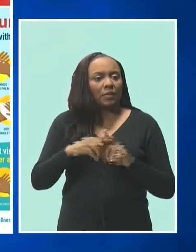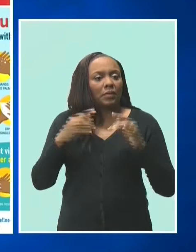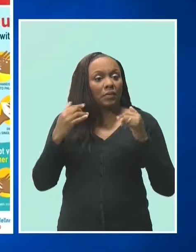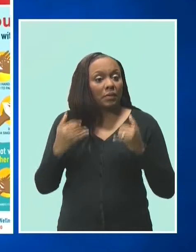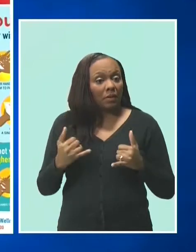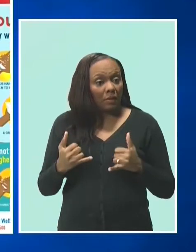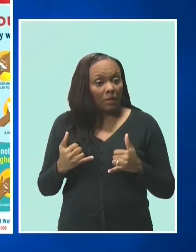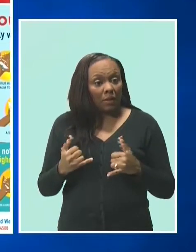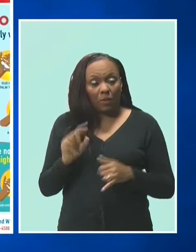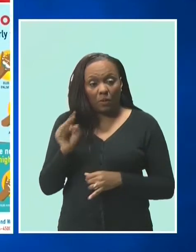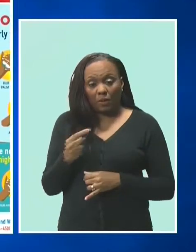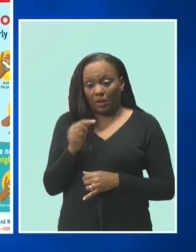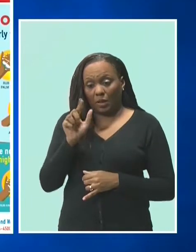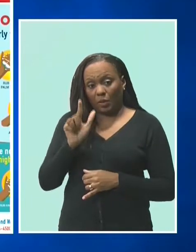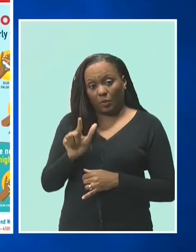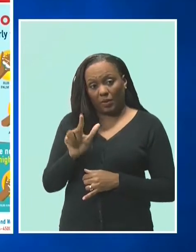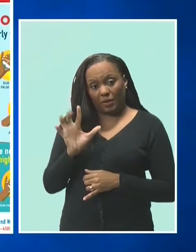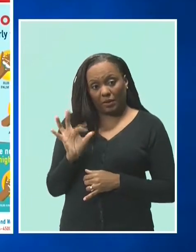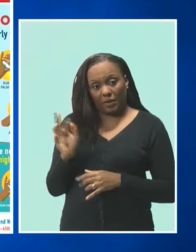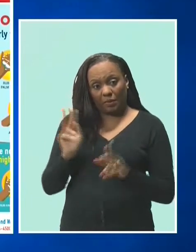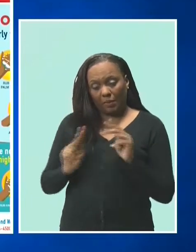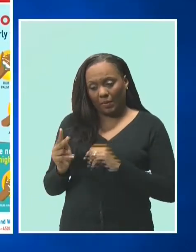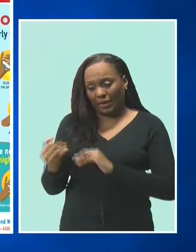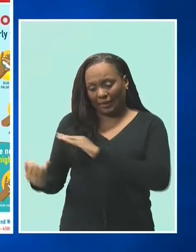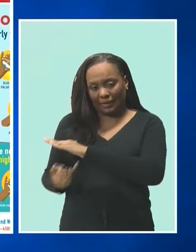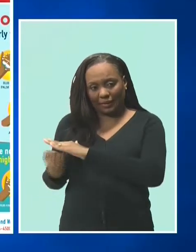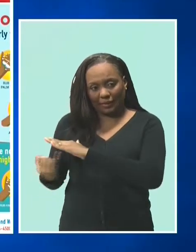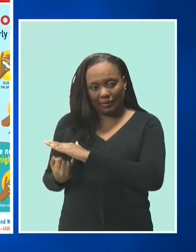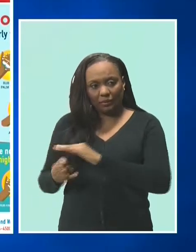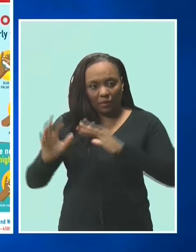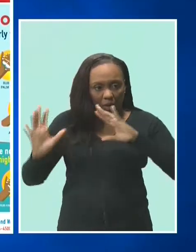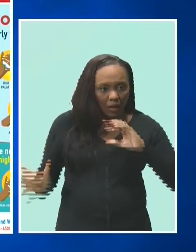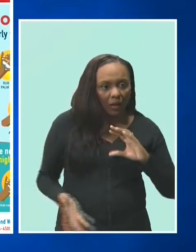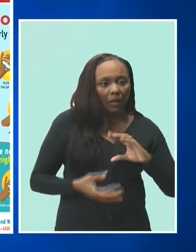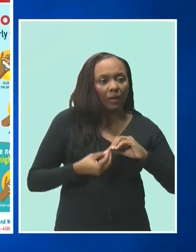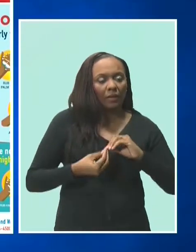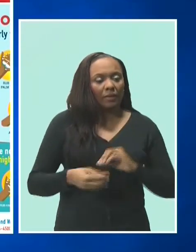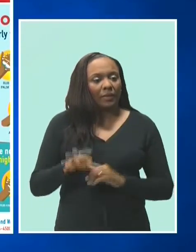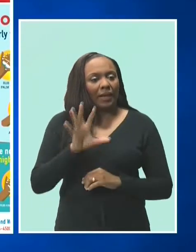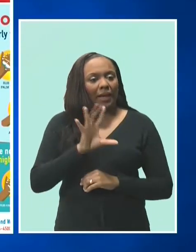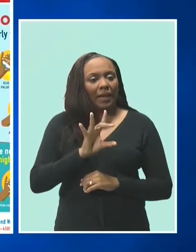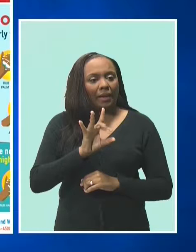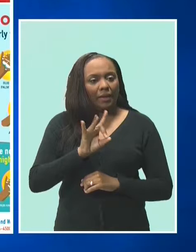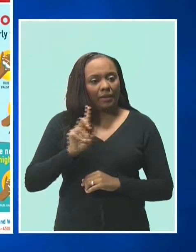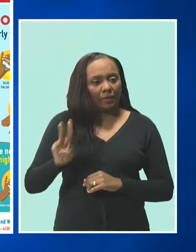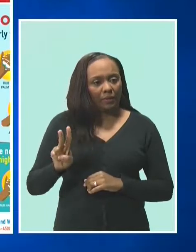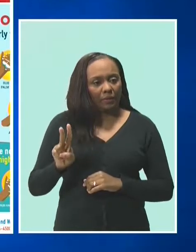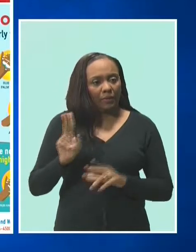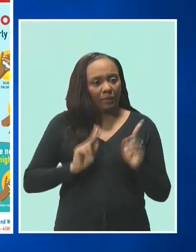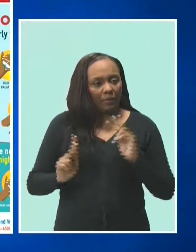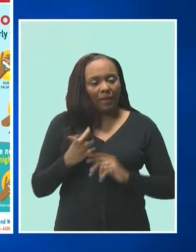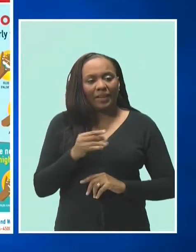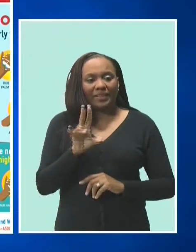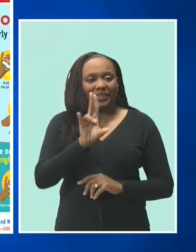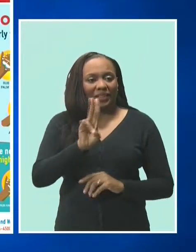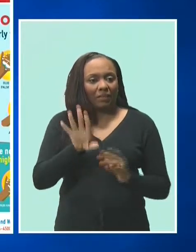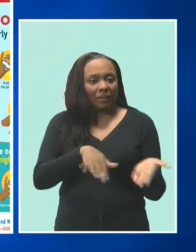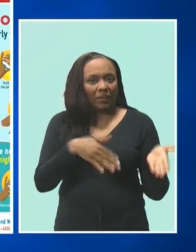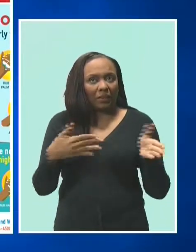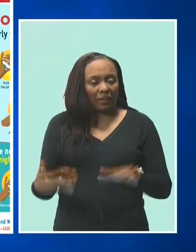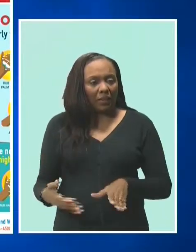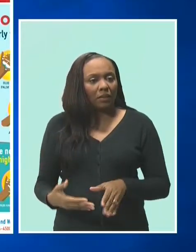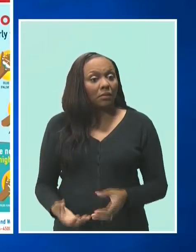now reduced to 29. The national total of positive cases is 82 and 7 deaths have been recorded. The number